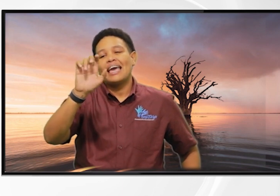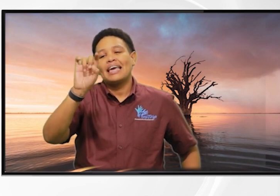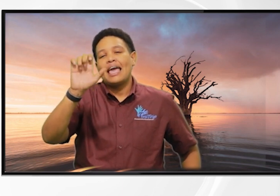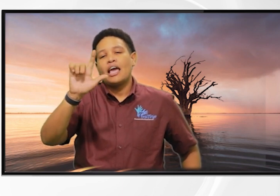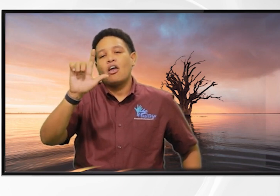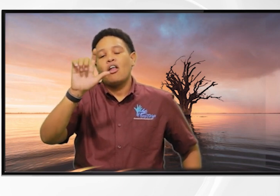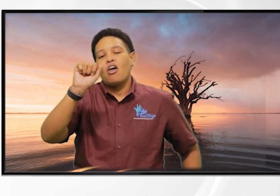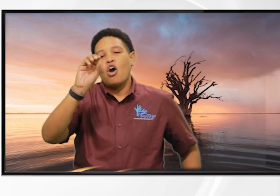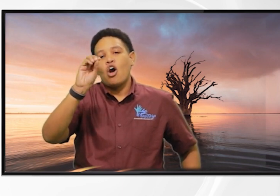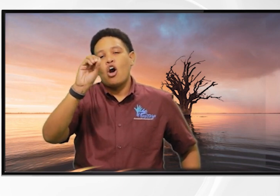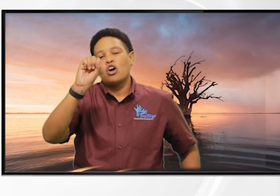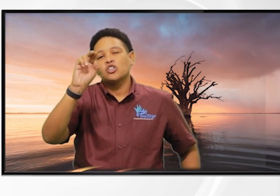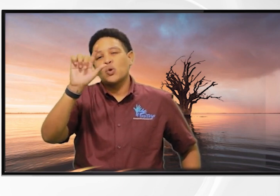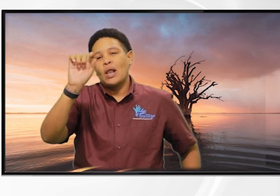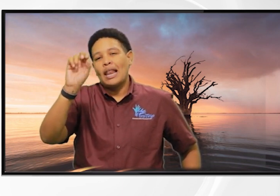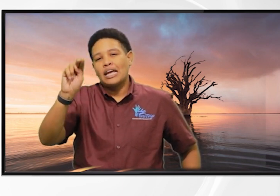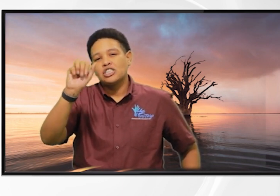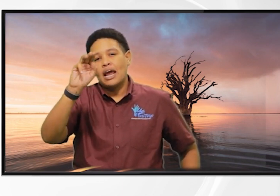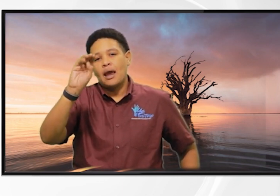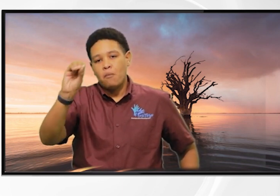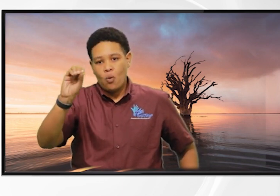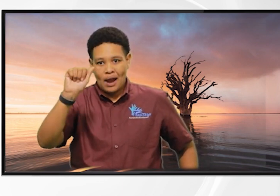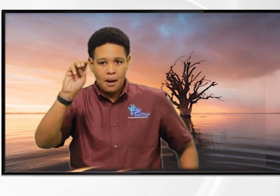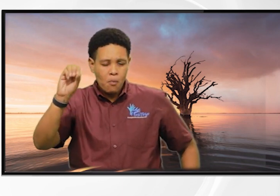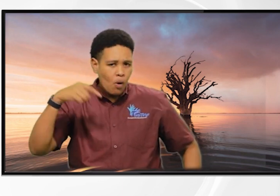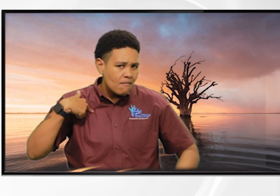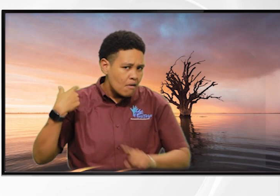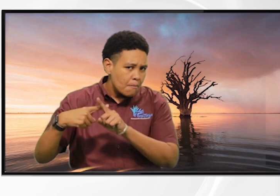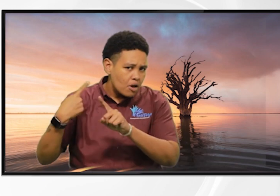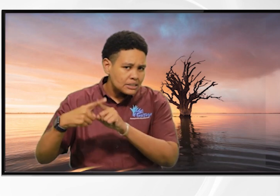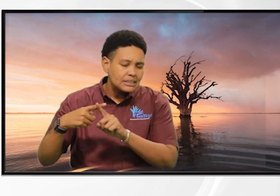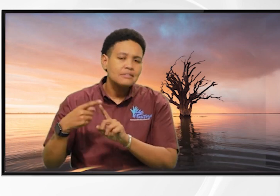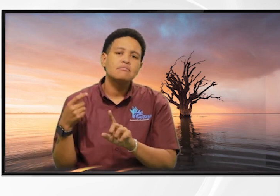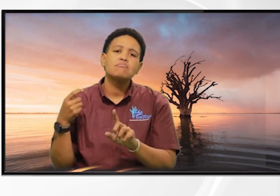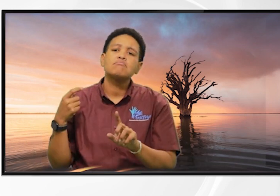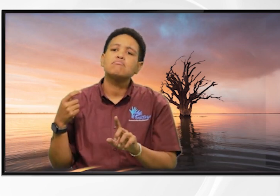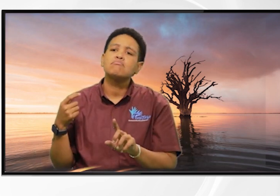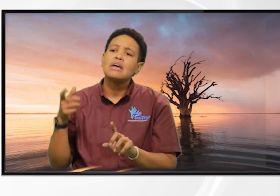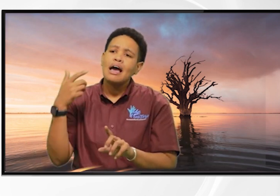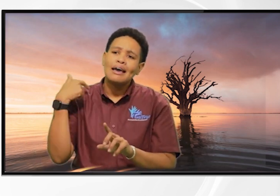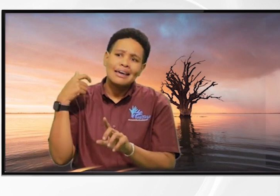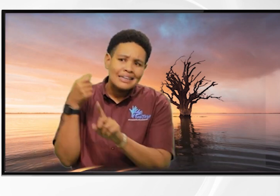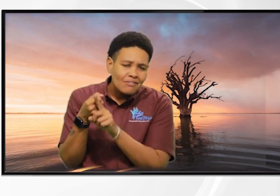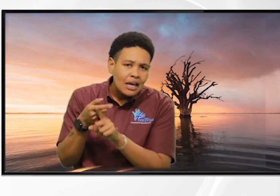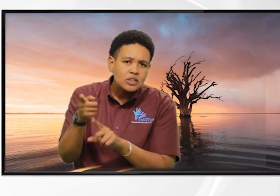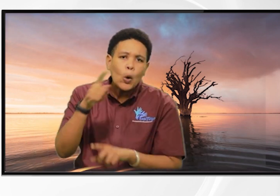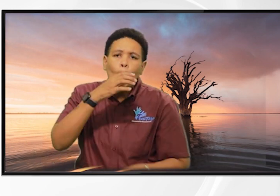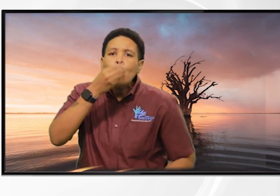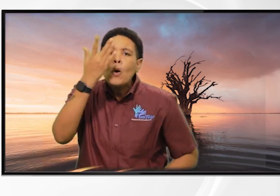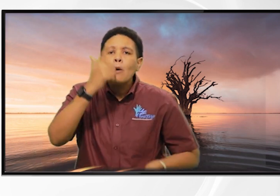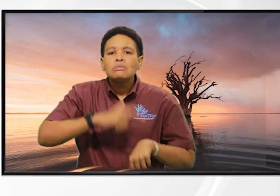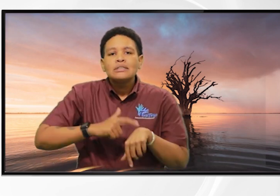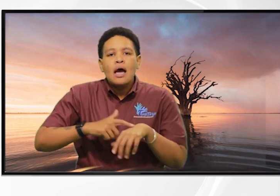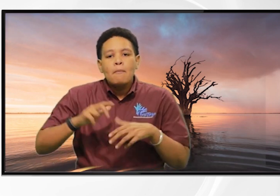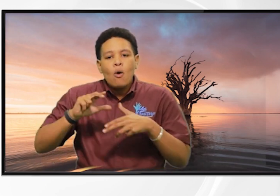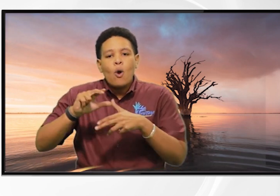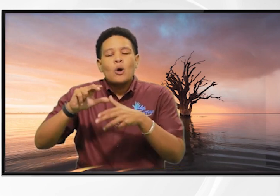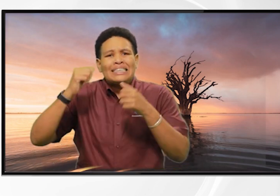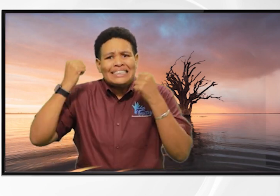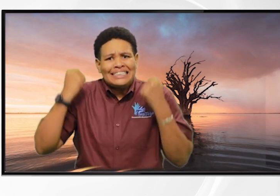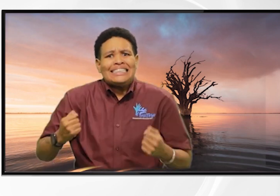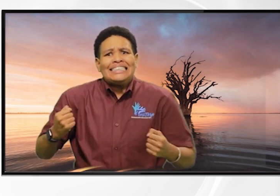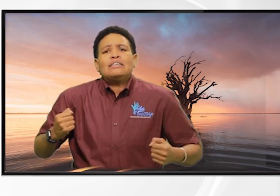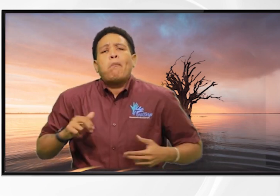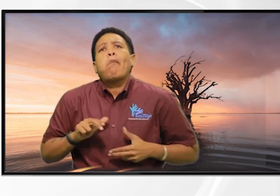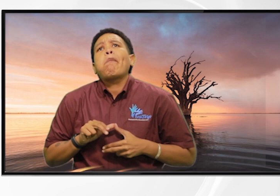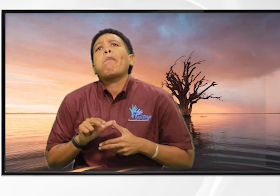has a positive effect on hurricane frequency and intensity during its warm phases. The AMO